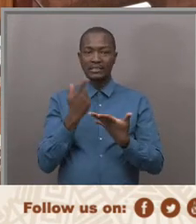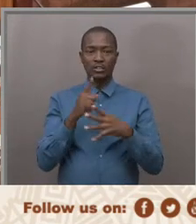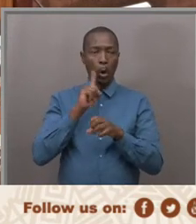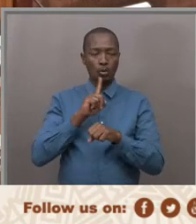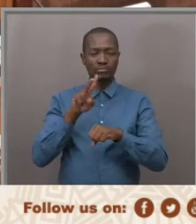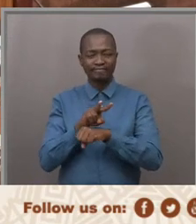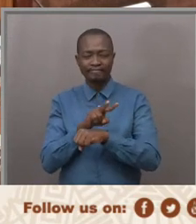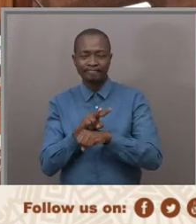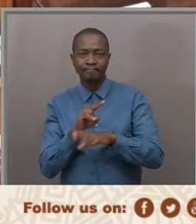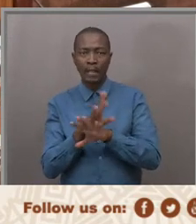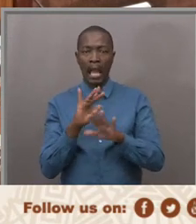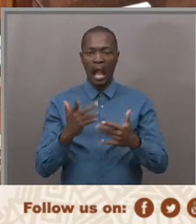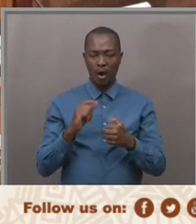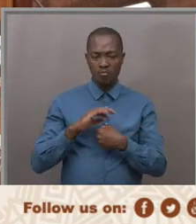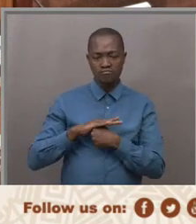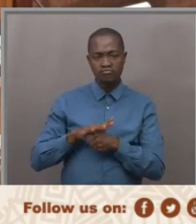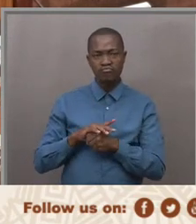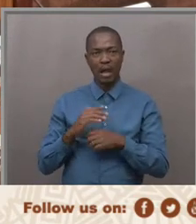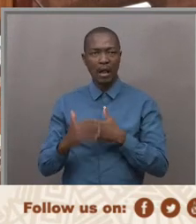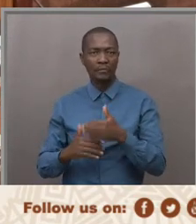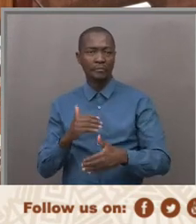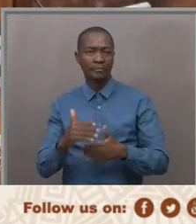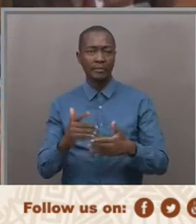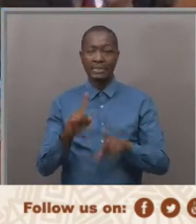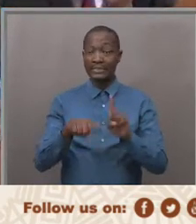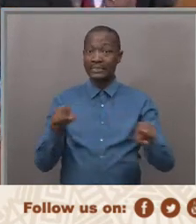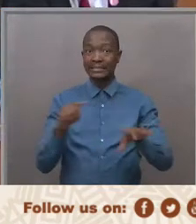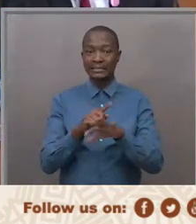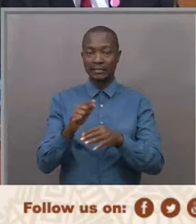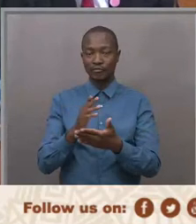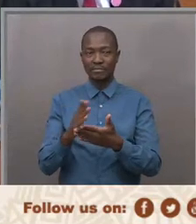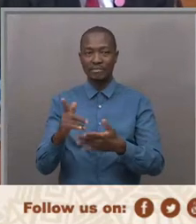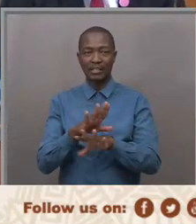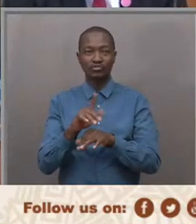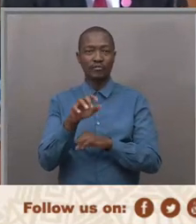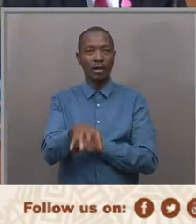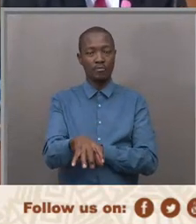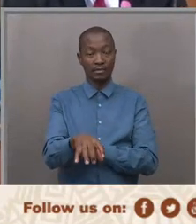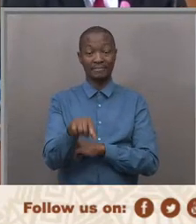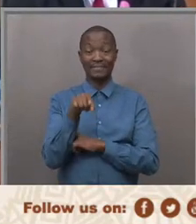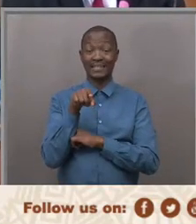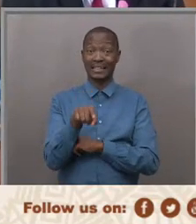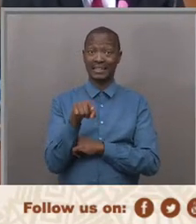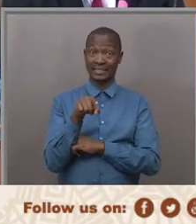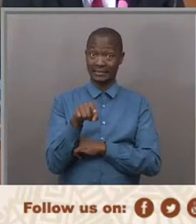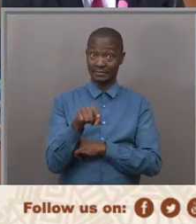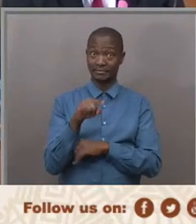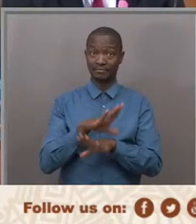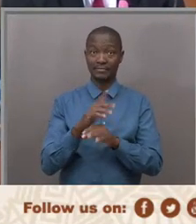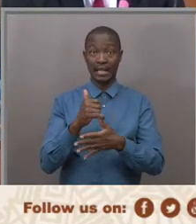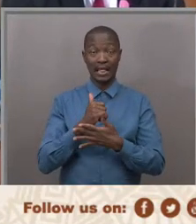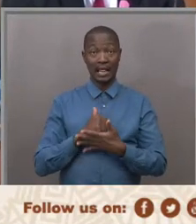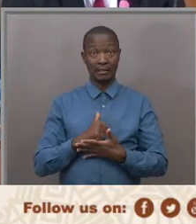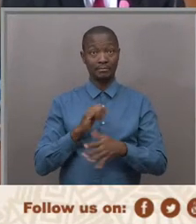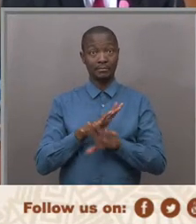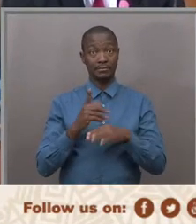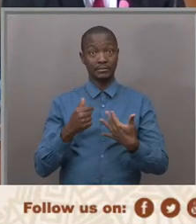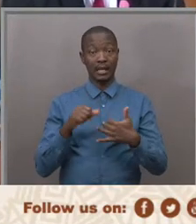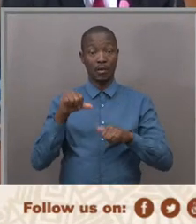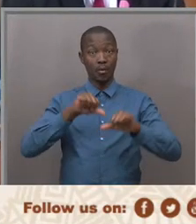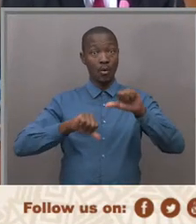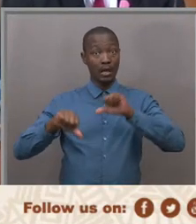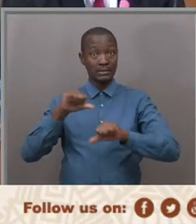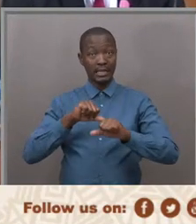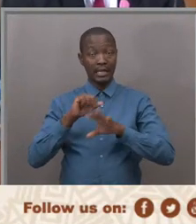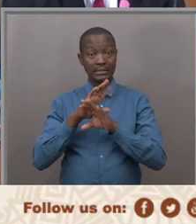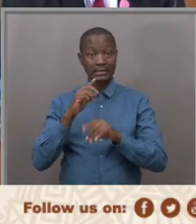of the pandemic in different parts of our province. And this underpinned our science-driven and evidence-based